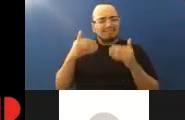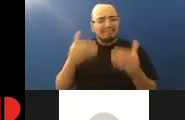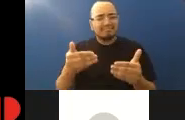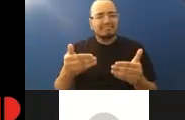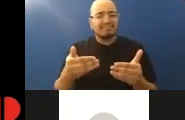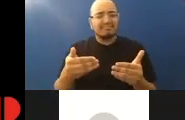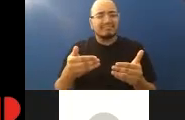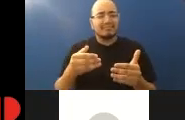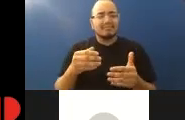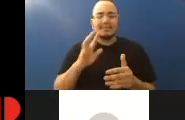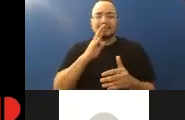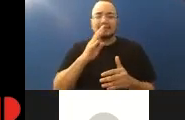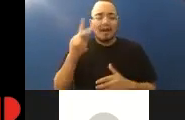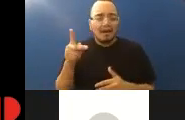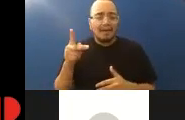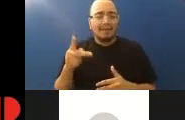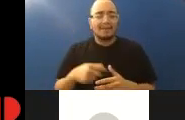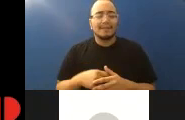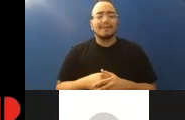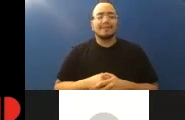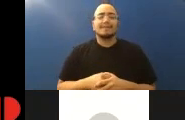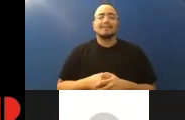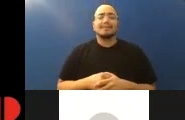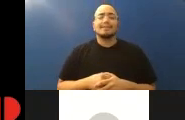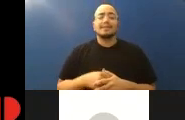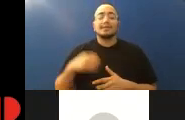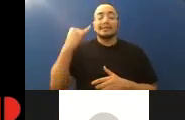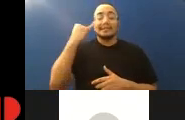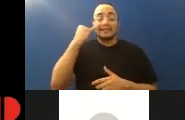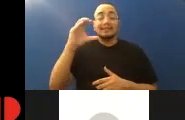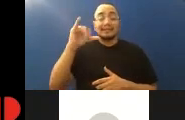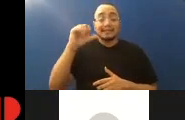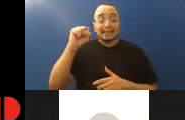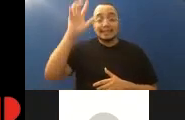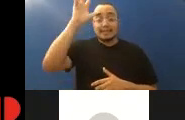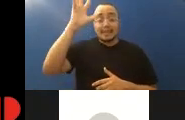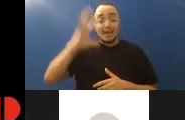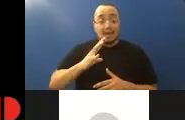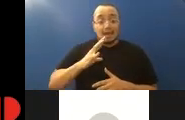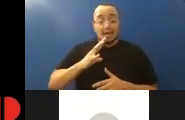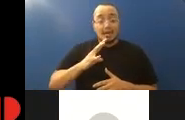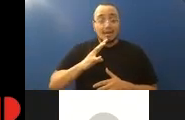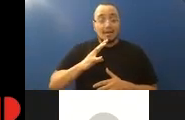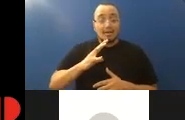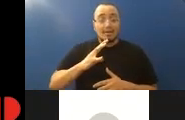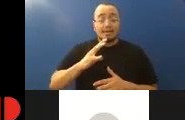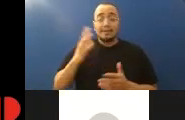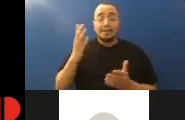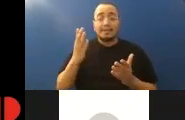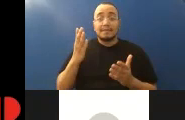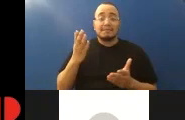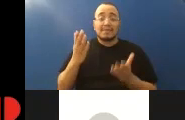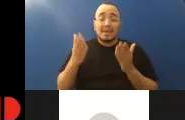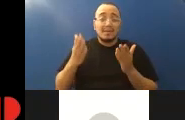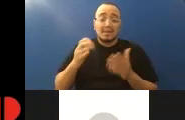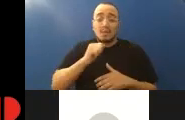up. So if you're cisgendered and you're a man, it is very likely that you're not going to experience gender violence. So,